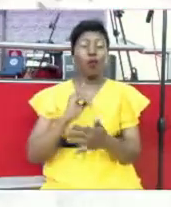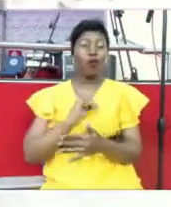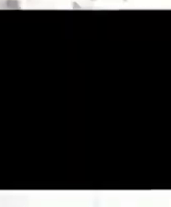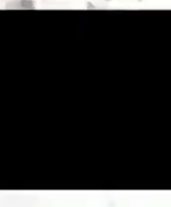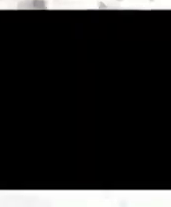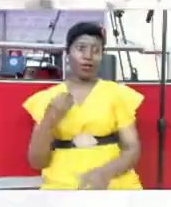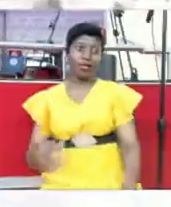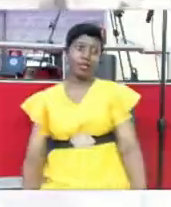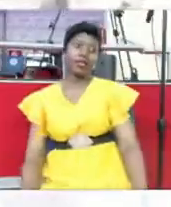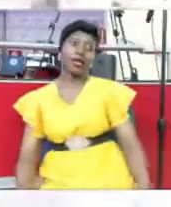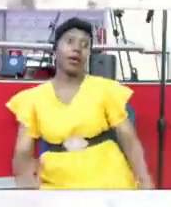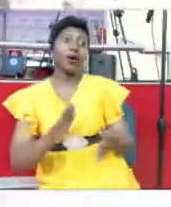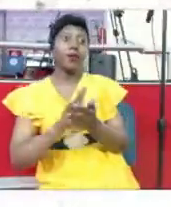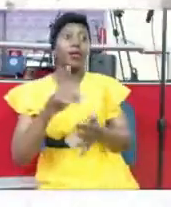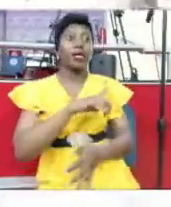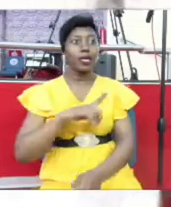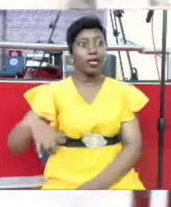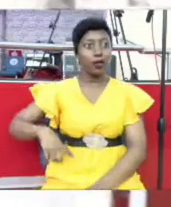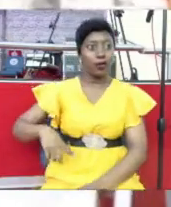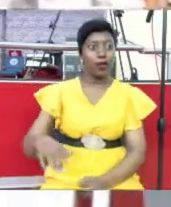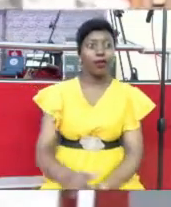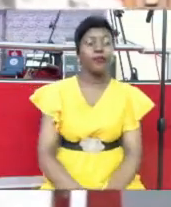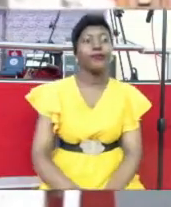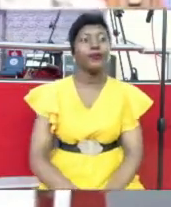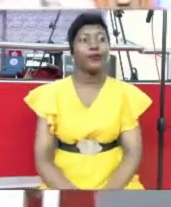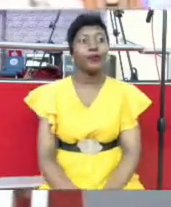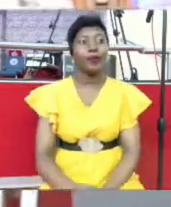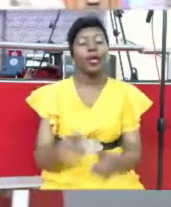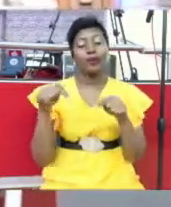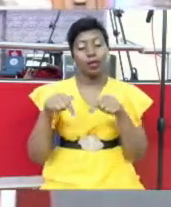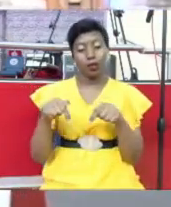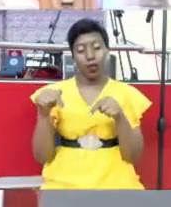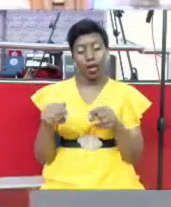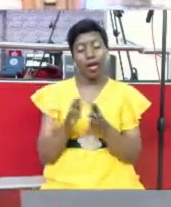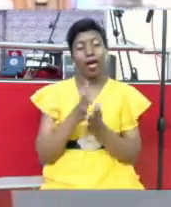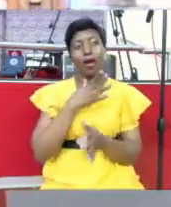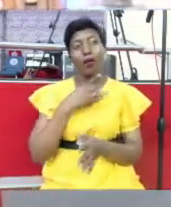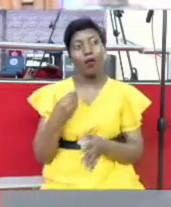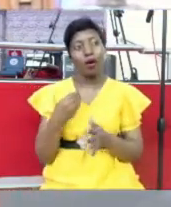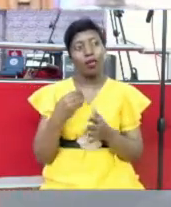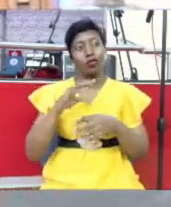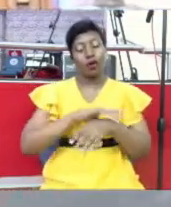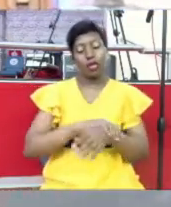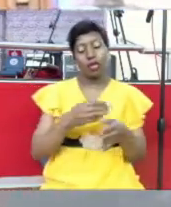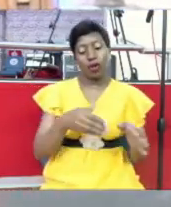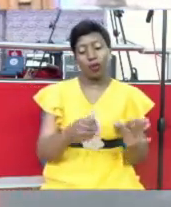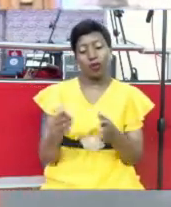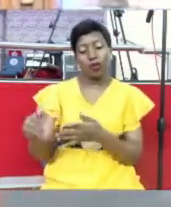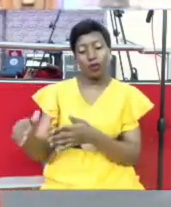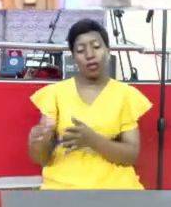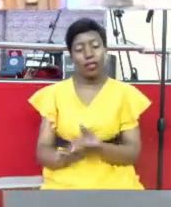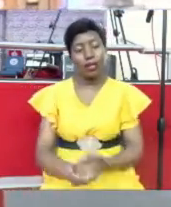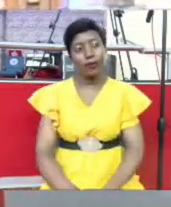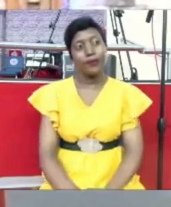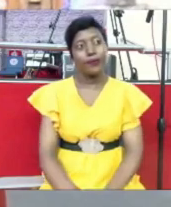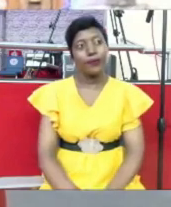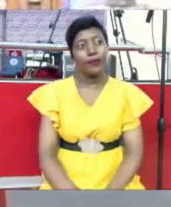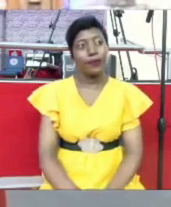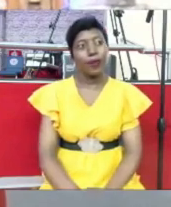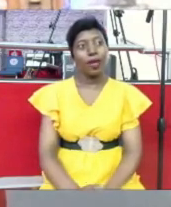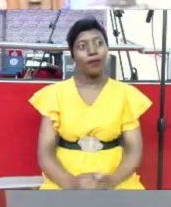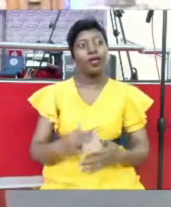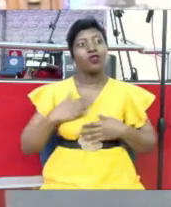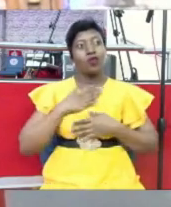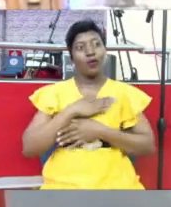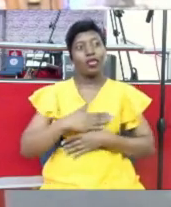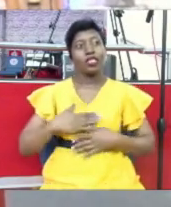ninataka. Bwana Yesu asifiwe. Amen. Today I want to take this opportunity leo nichukue fursa hii to appreciate our